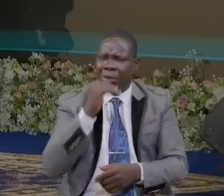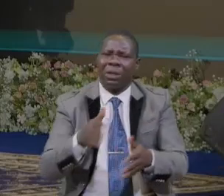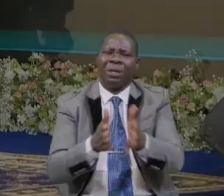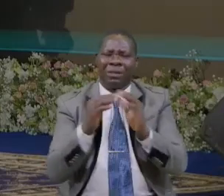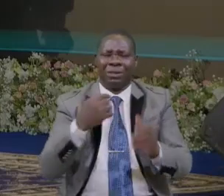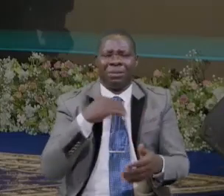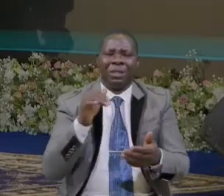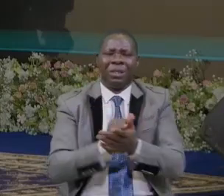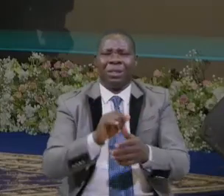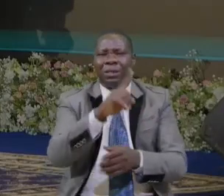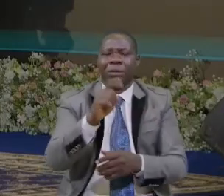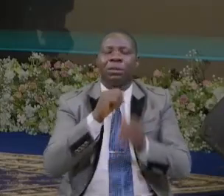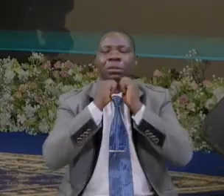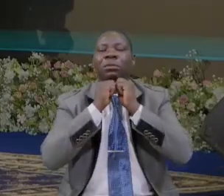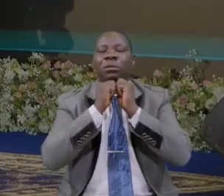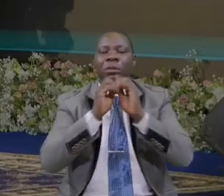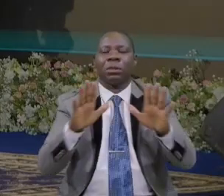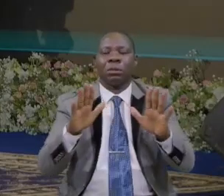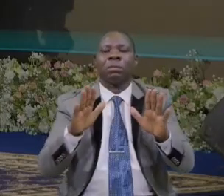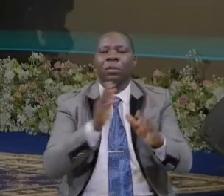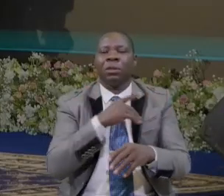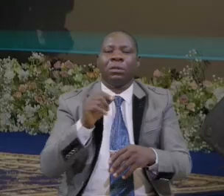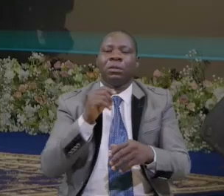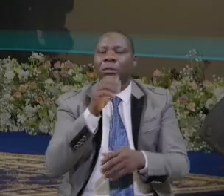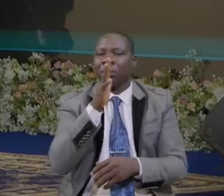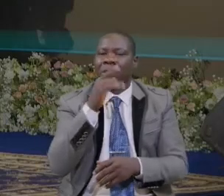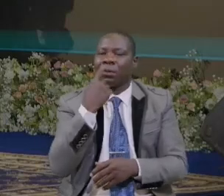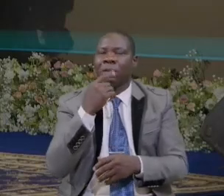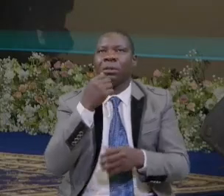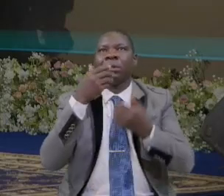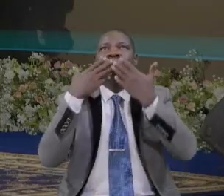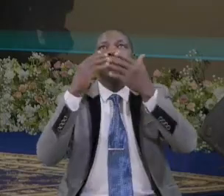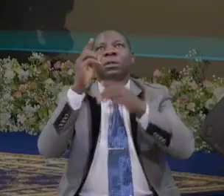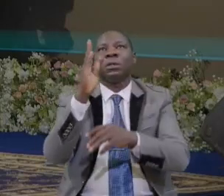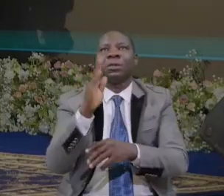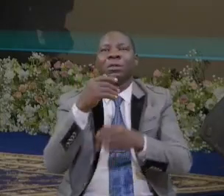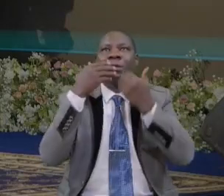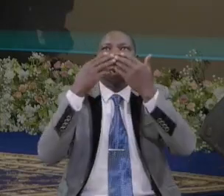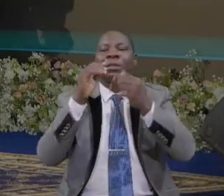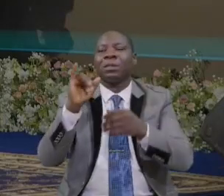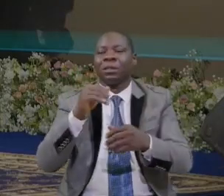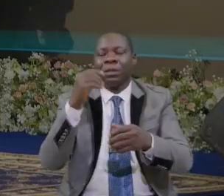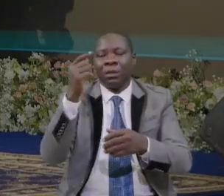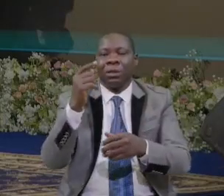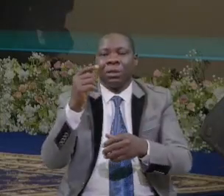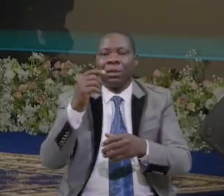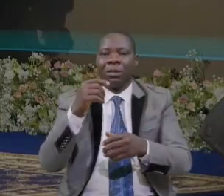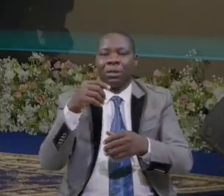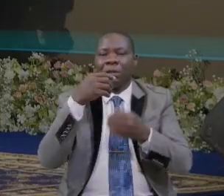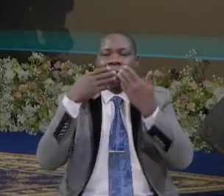Nothing. And the mother said, thank God. Thanking God for a lie. Thanking God